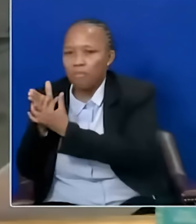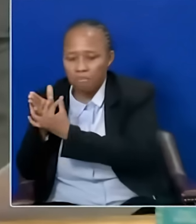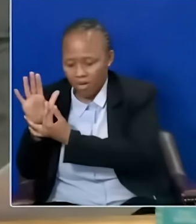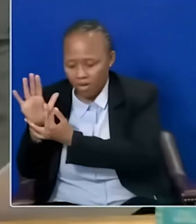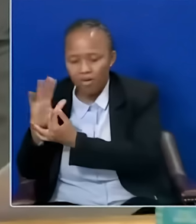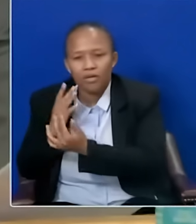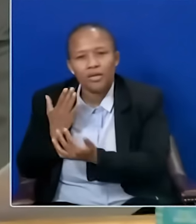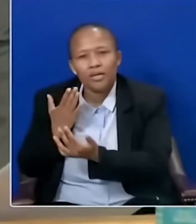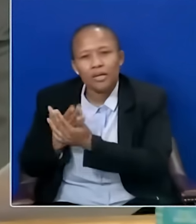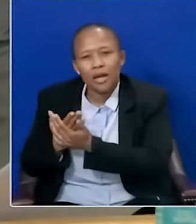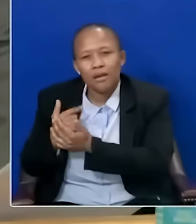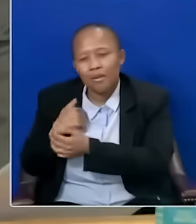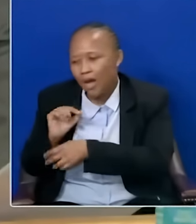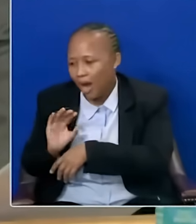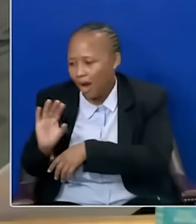would that have happened?